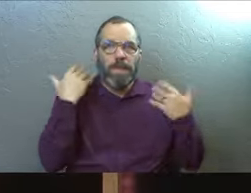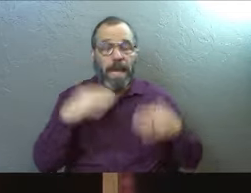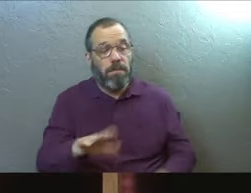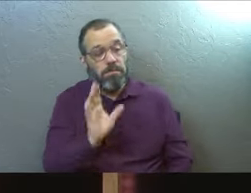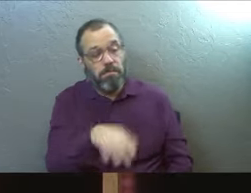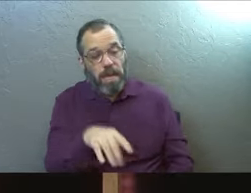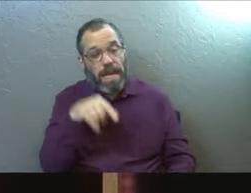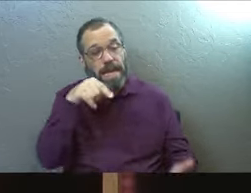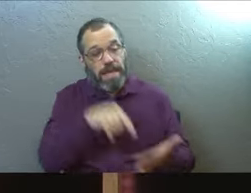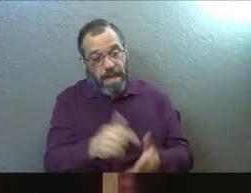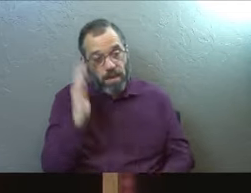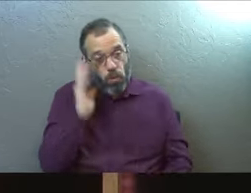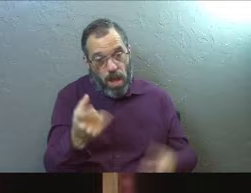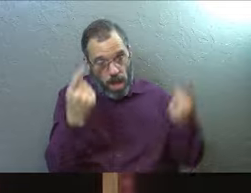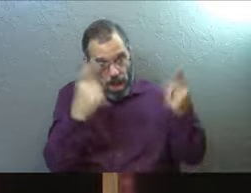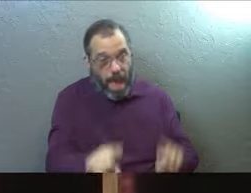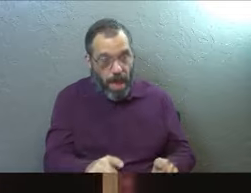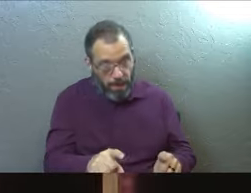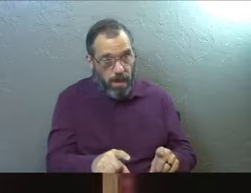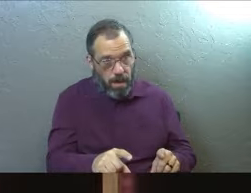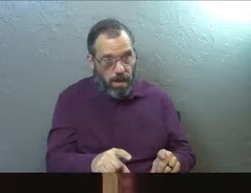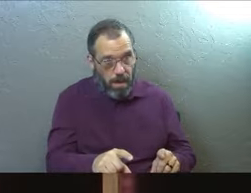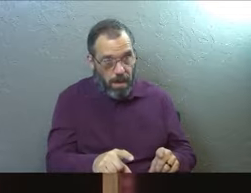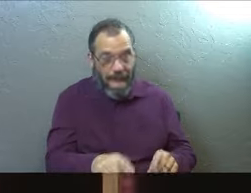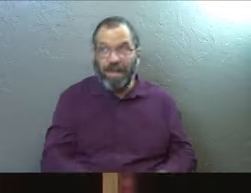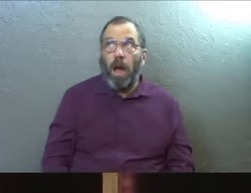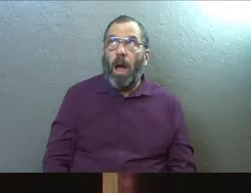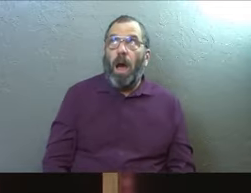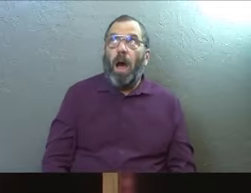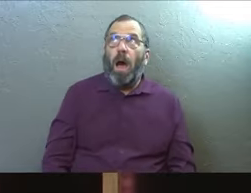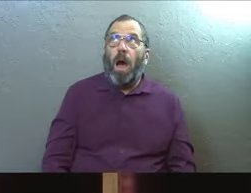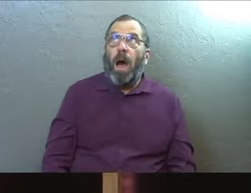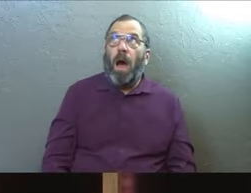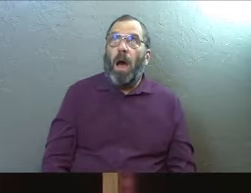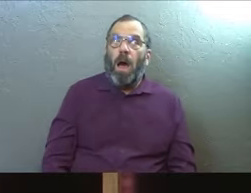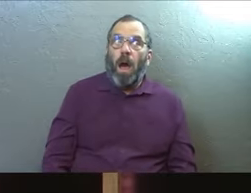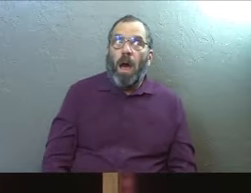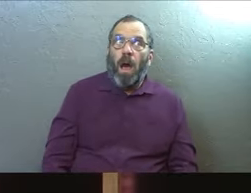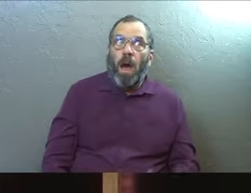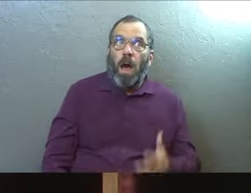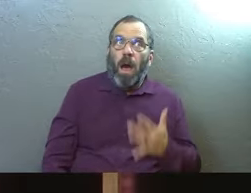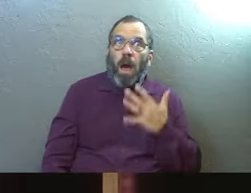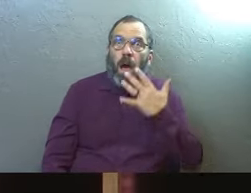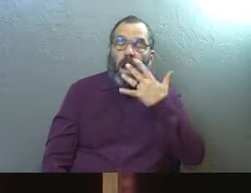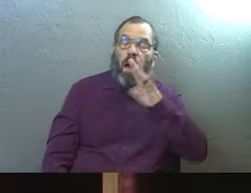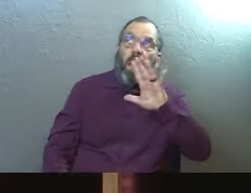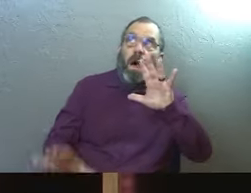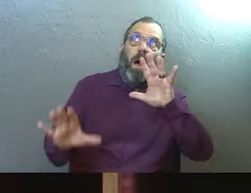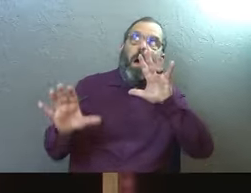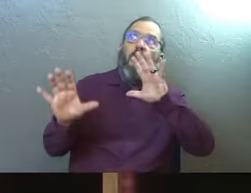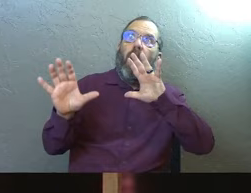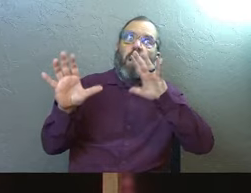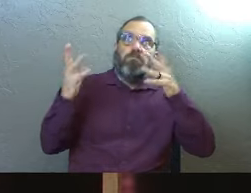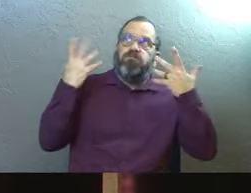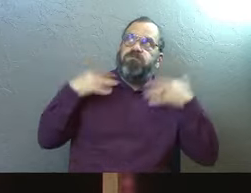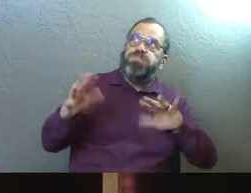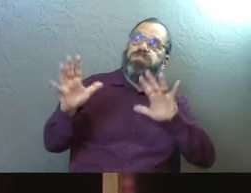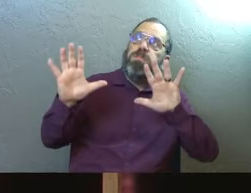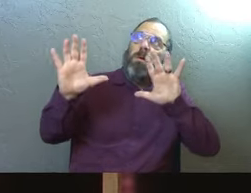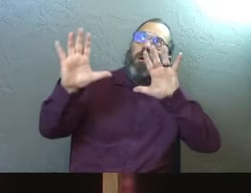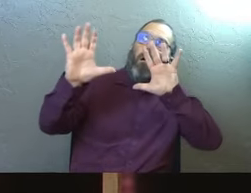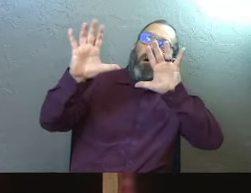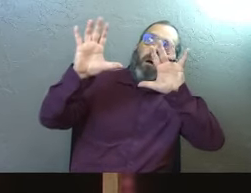said, this is going to happen, and you just freaked out at the overwhelming supernatural evidence of this angel in front of